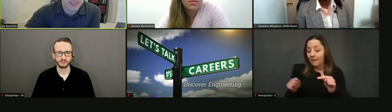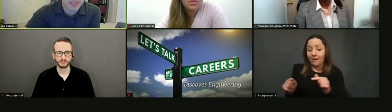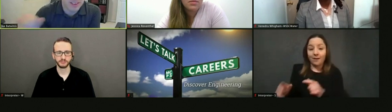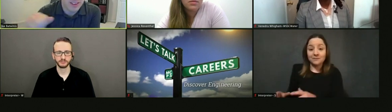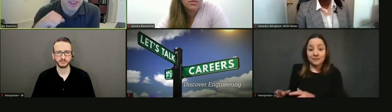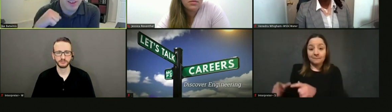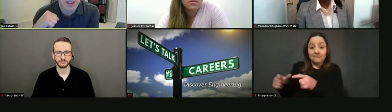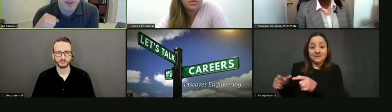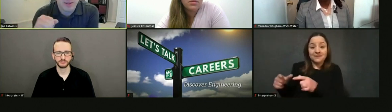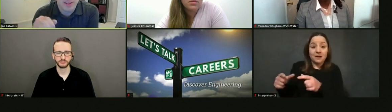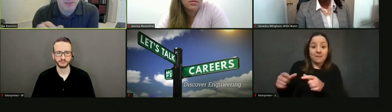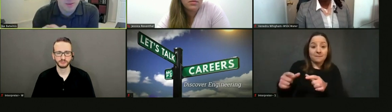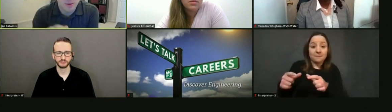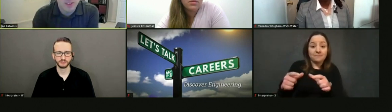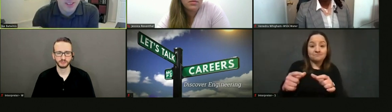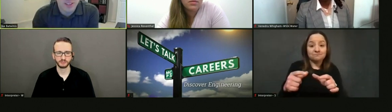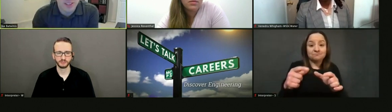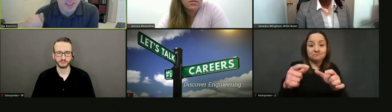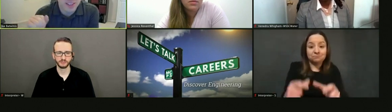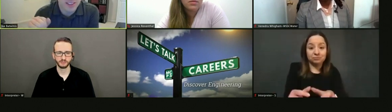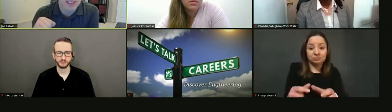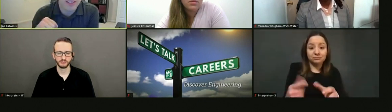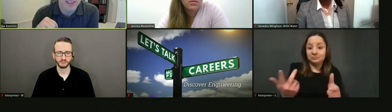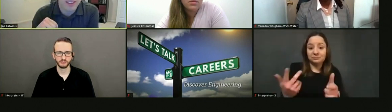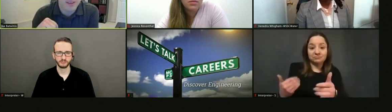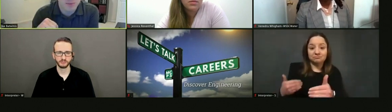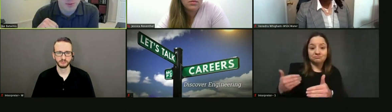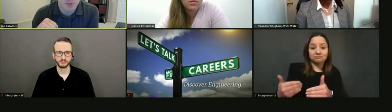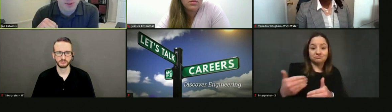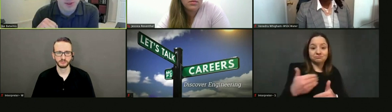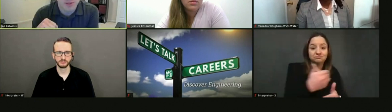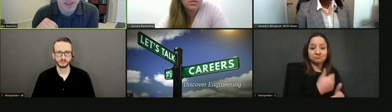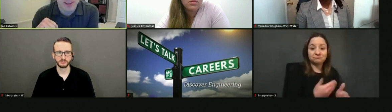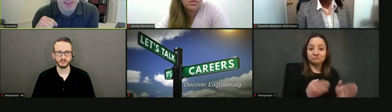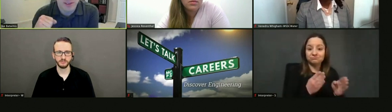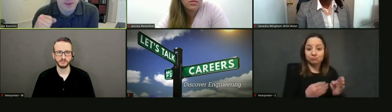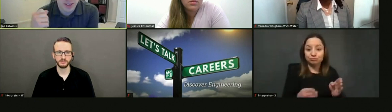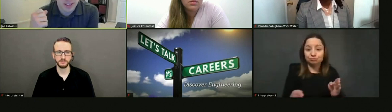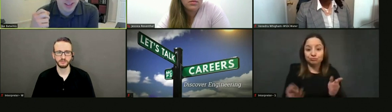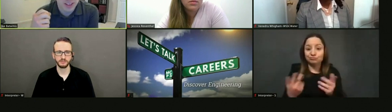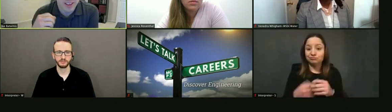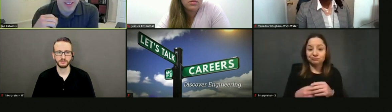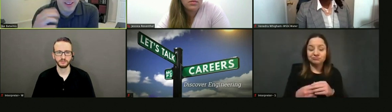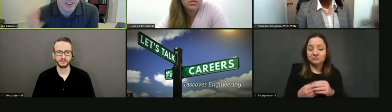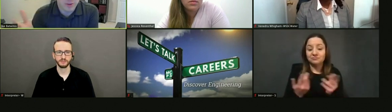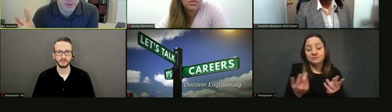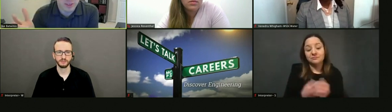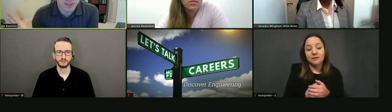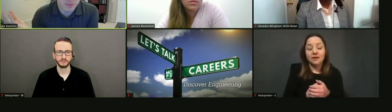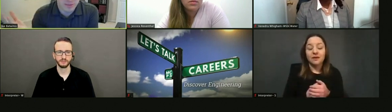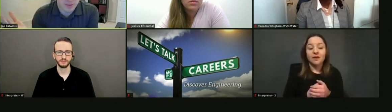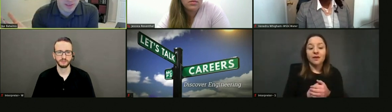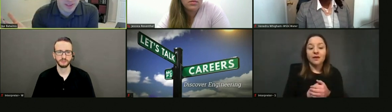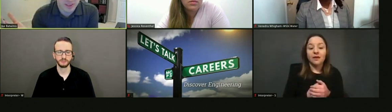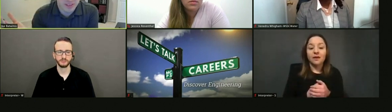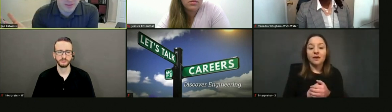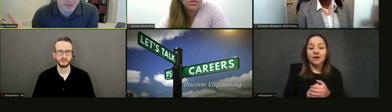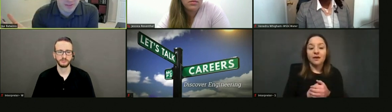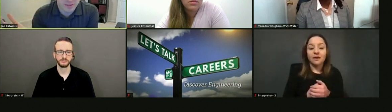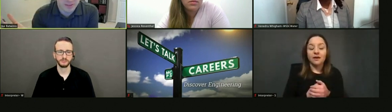it autonomously from one station to the next and just moves it around the factory. So, and then of course,